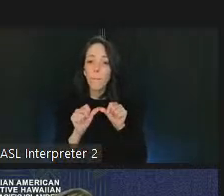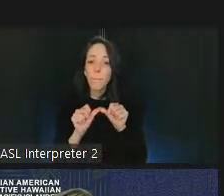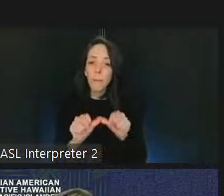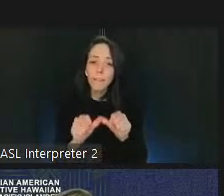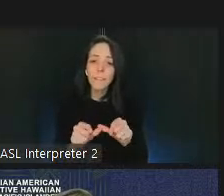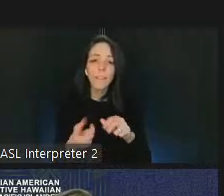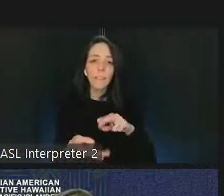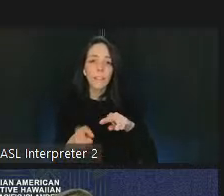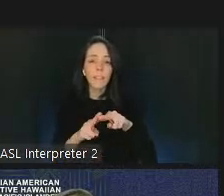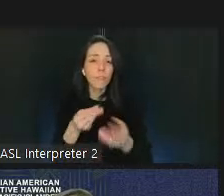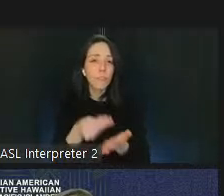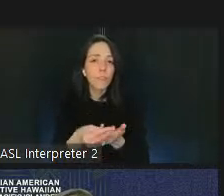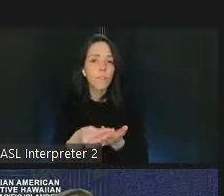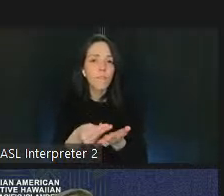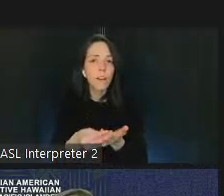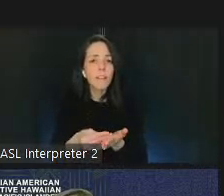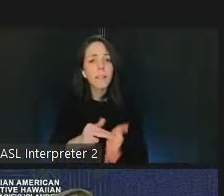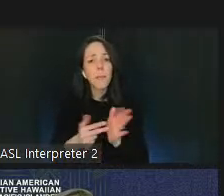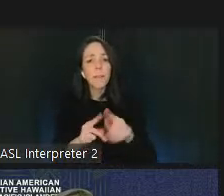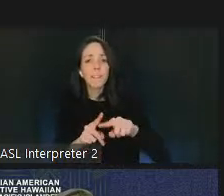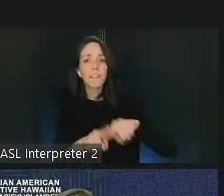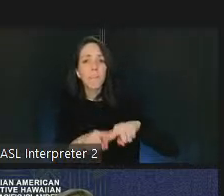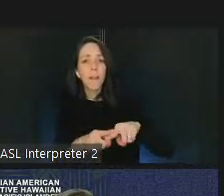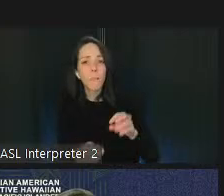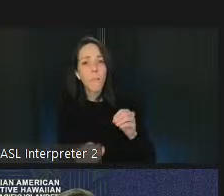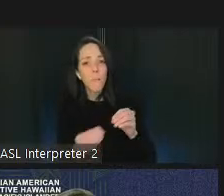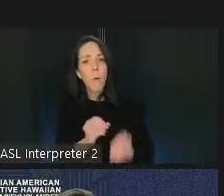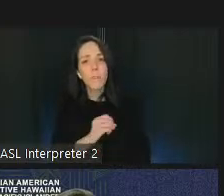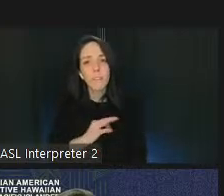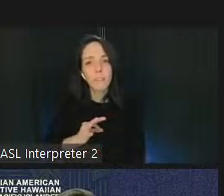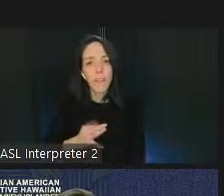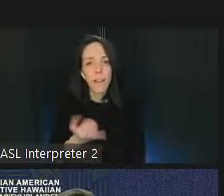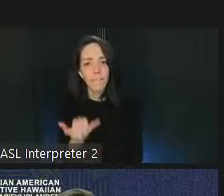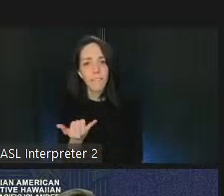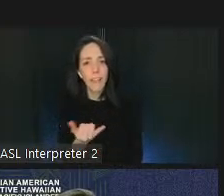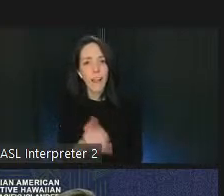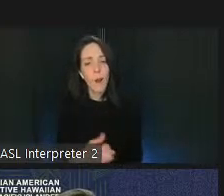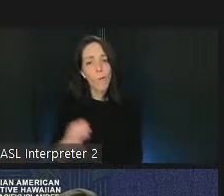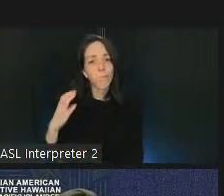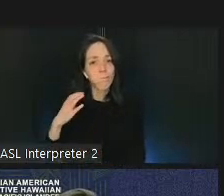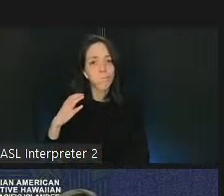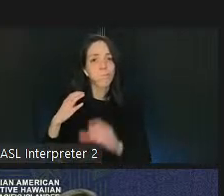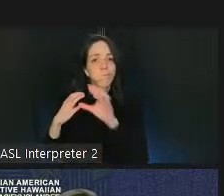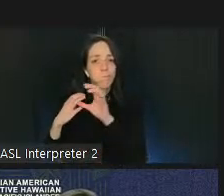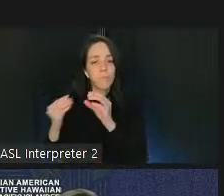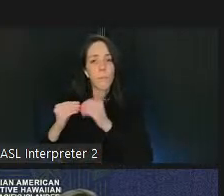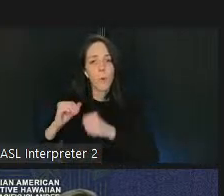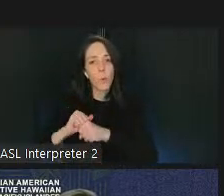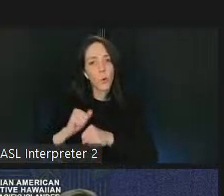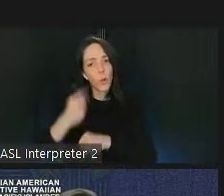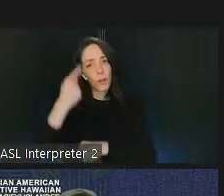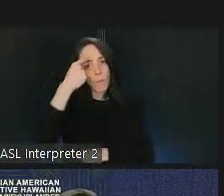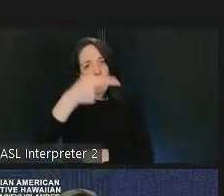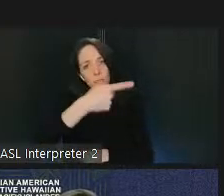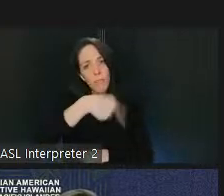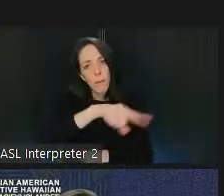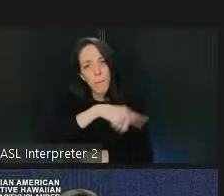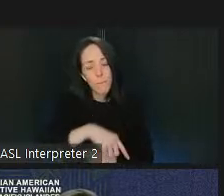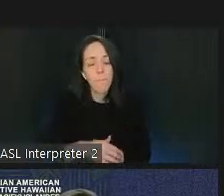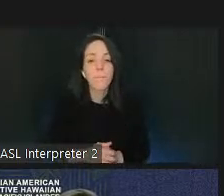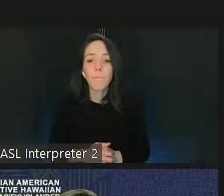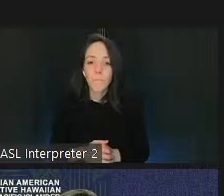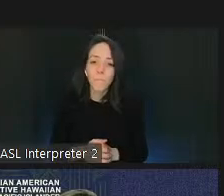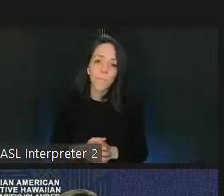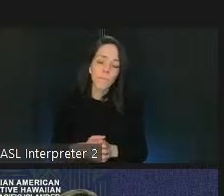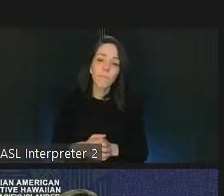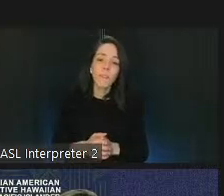strain on the current staffing and service levels. Due to the funding formula that I just mentioned that had been in place for a number of